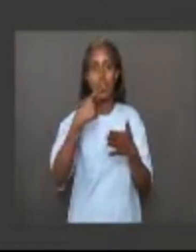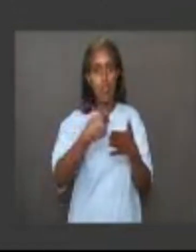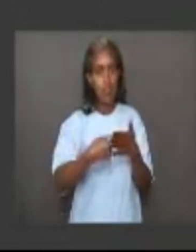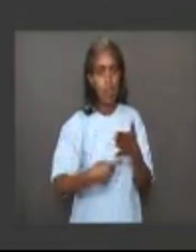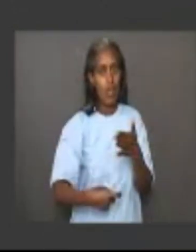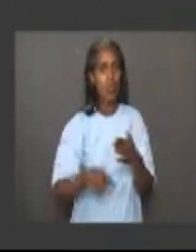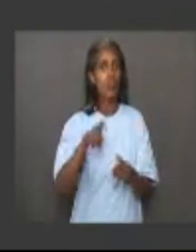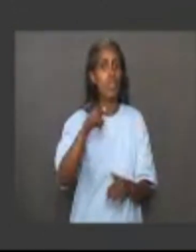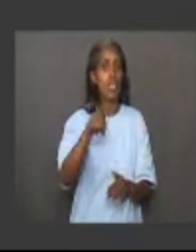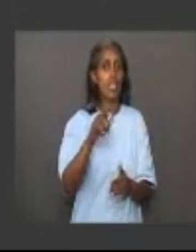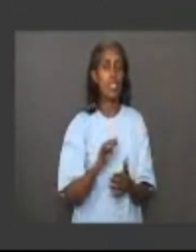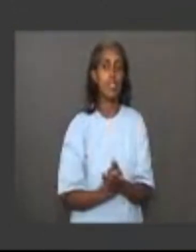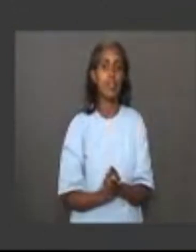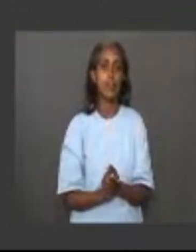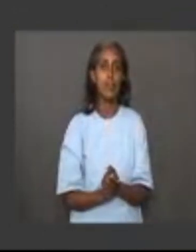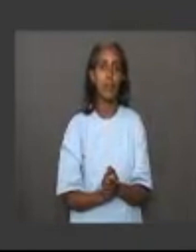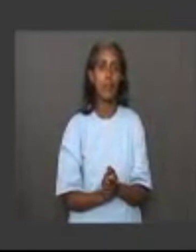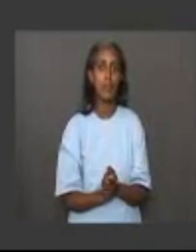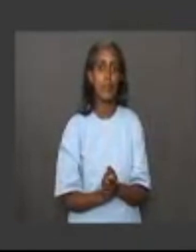of x.